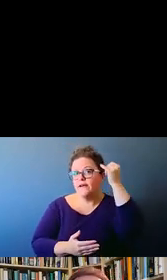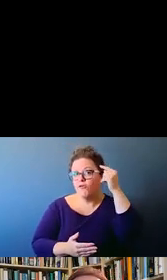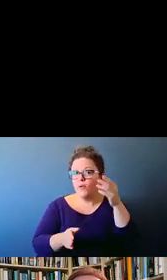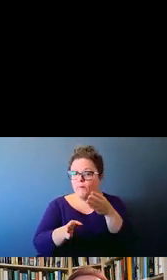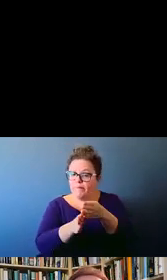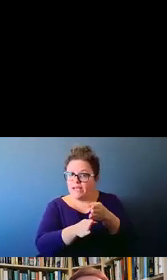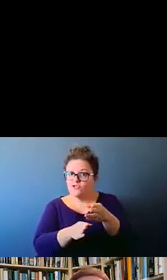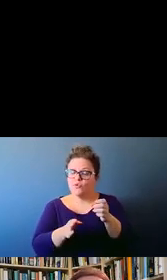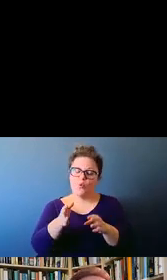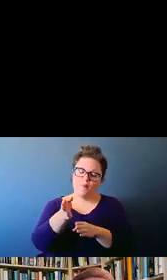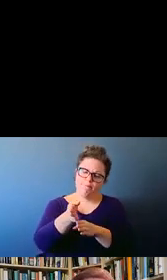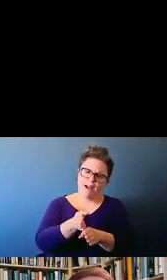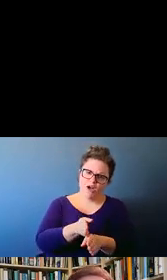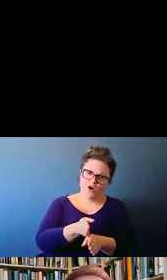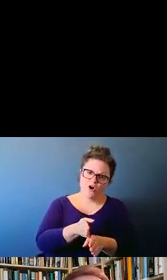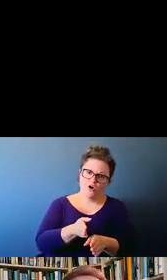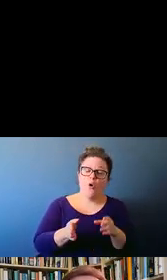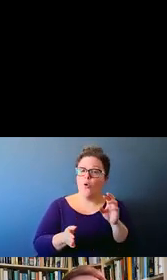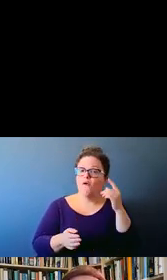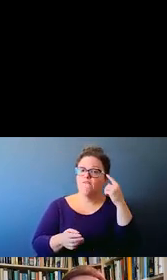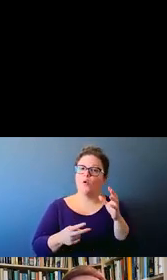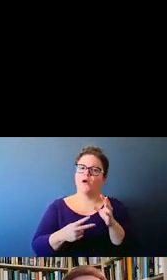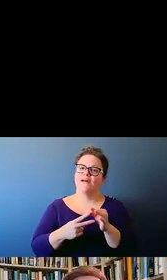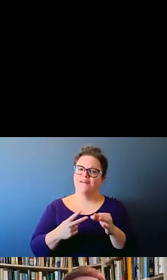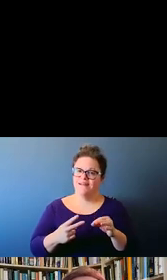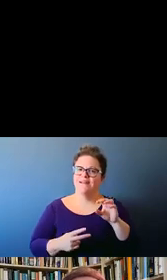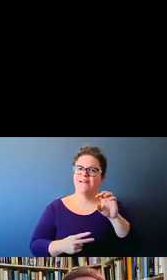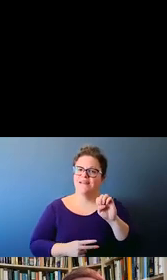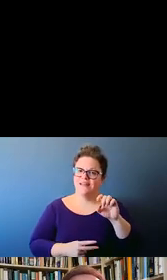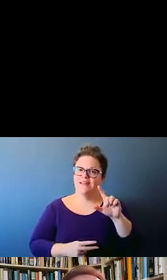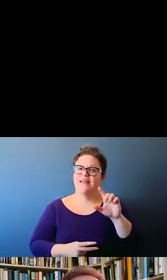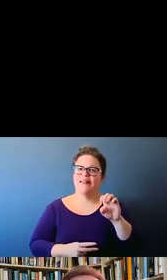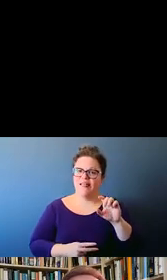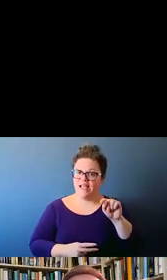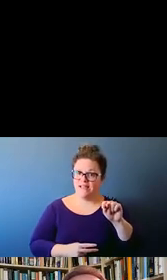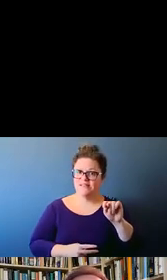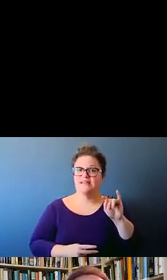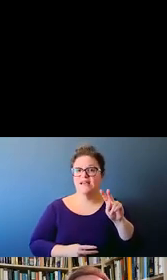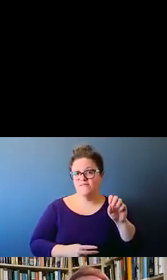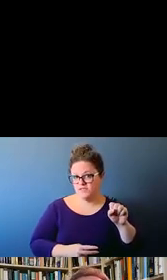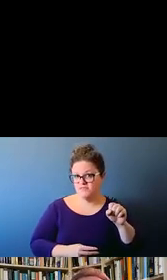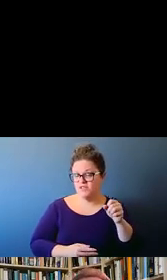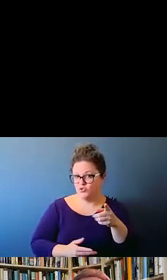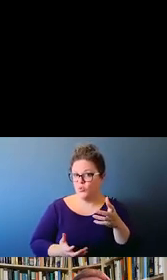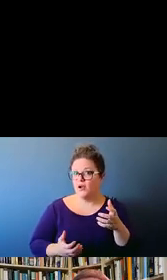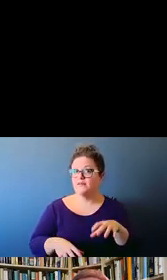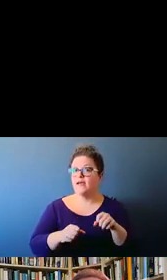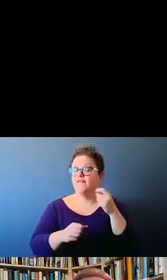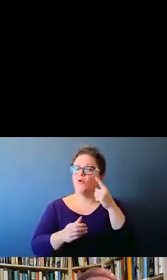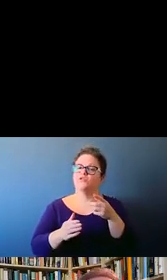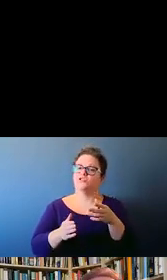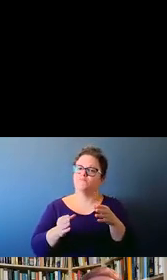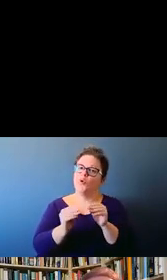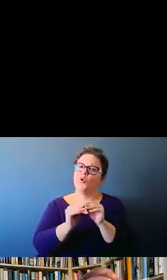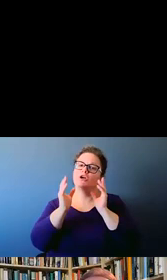minor, or for elective courses that you might want to just take to broaden your experience and for interest.